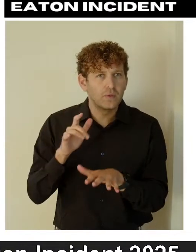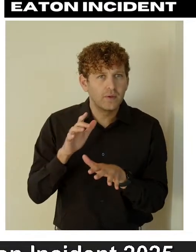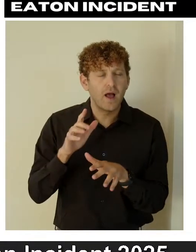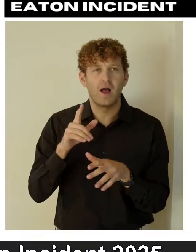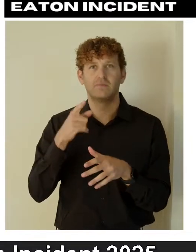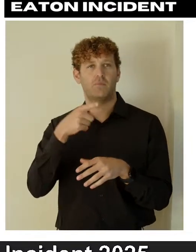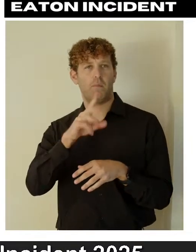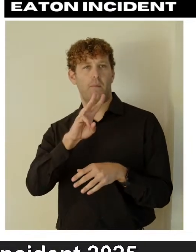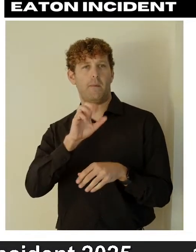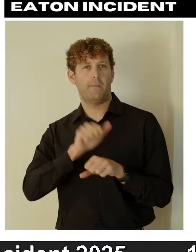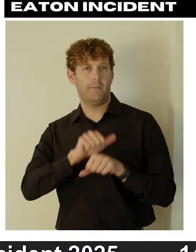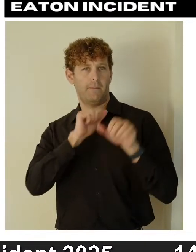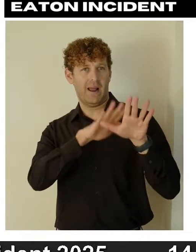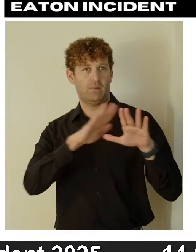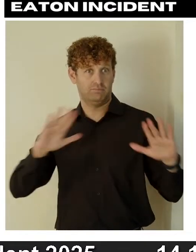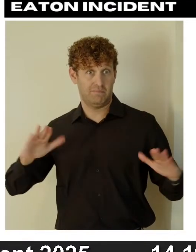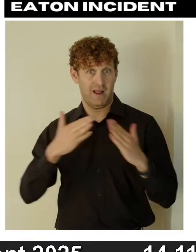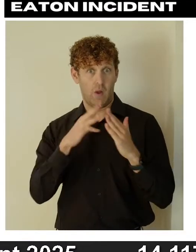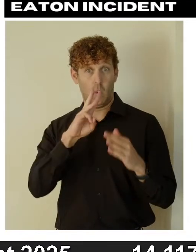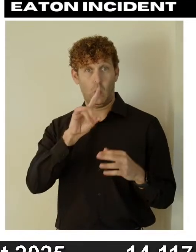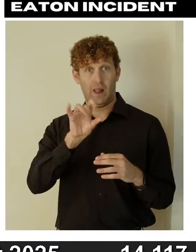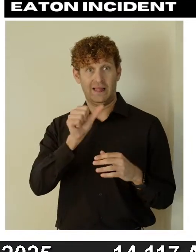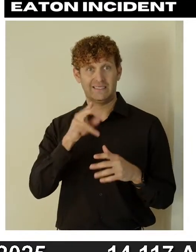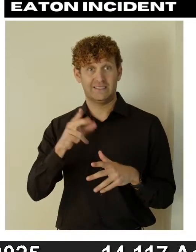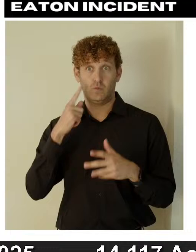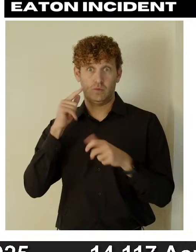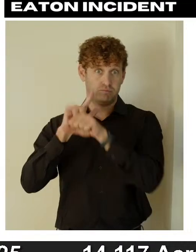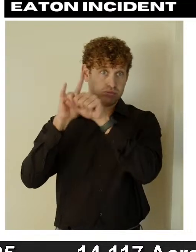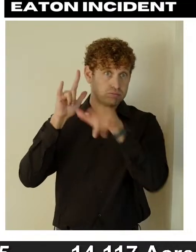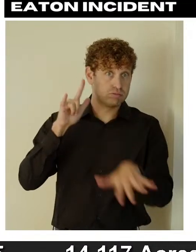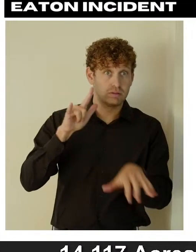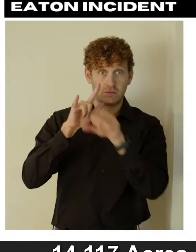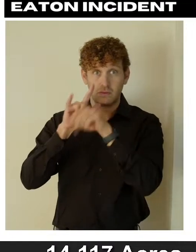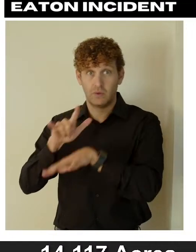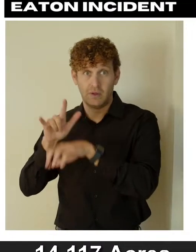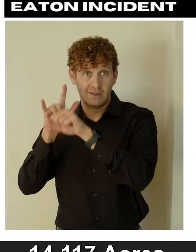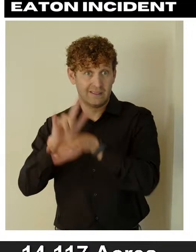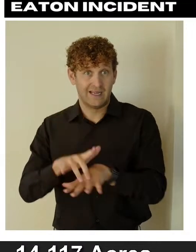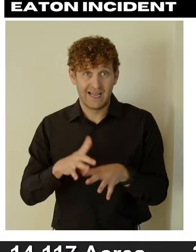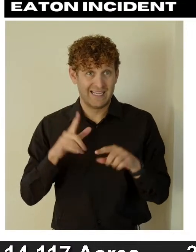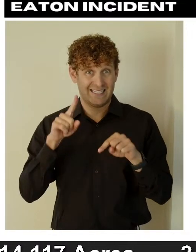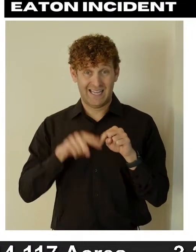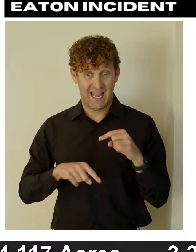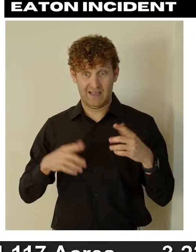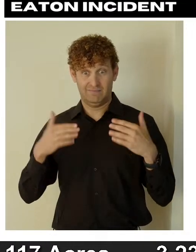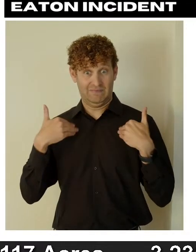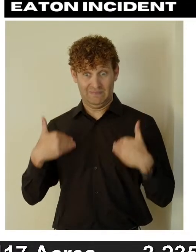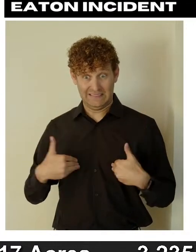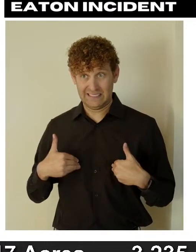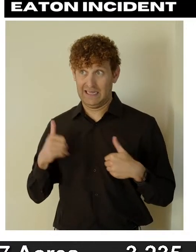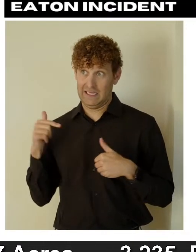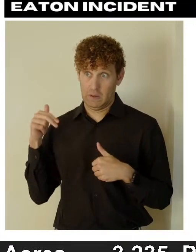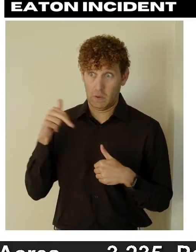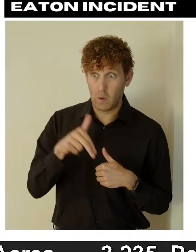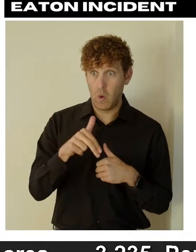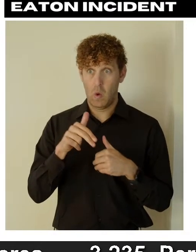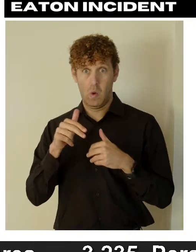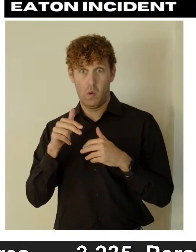down the edge of the fire line to areas that we can't get troops in. And we should have a lot of this stuff buttoned up here